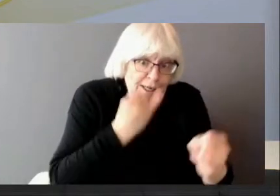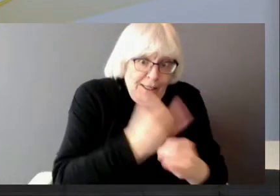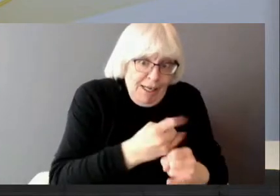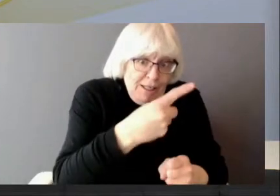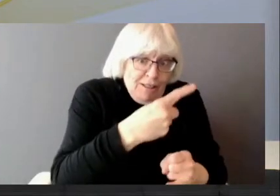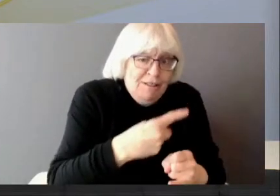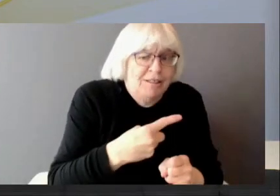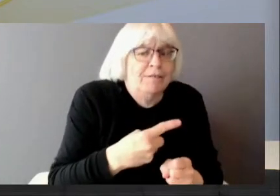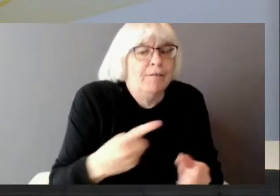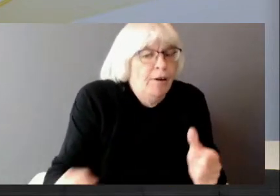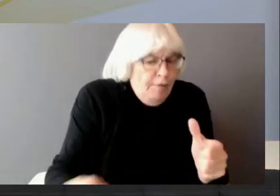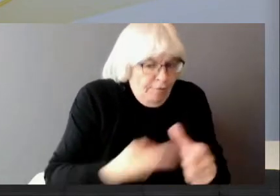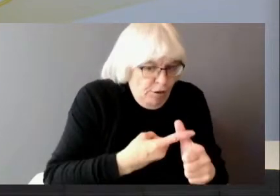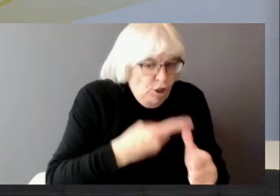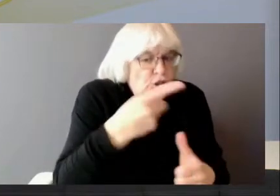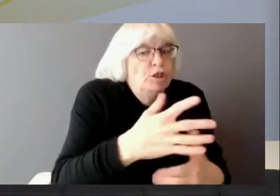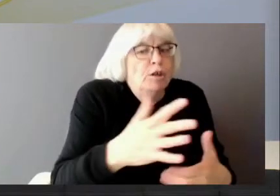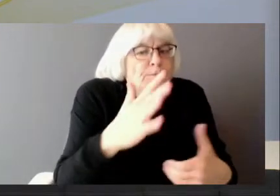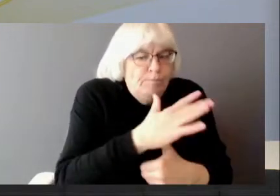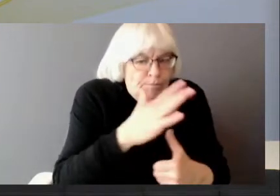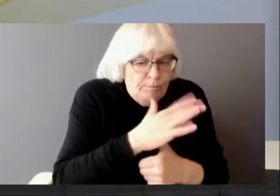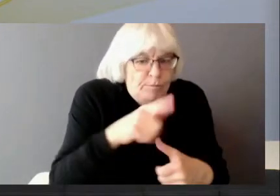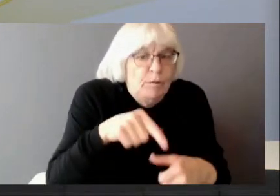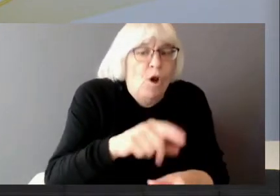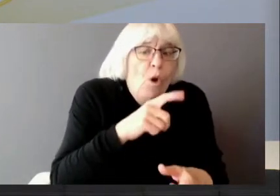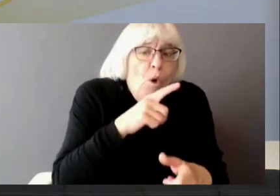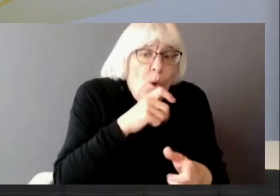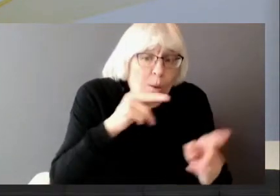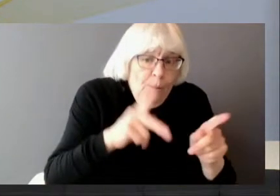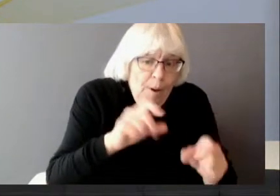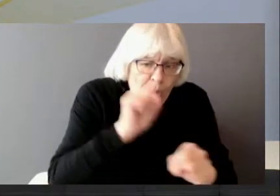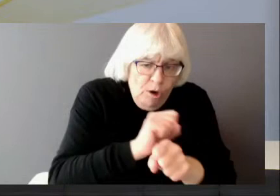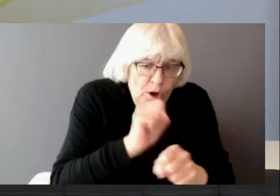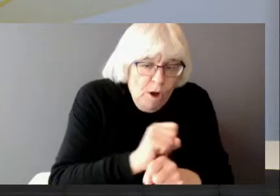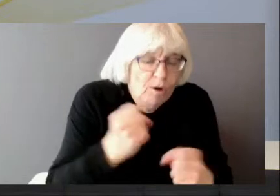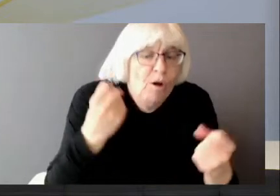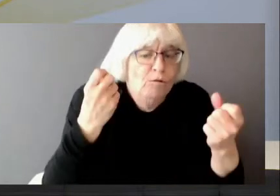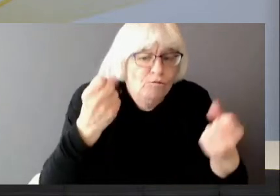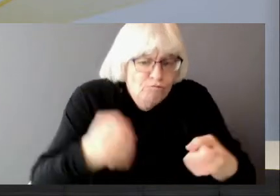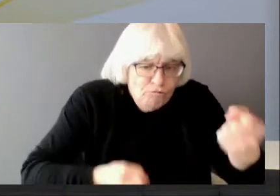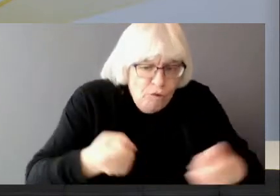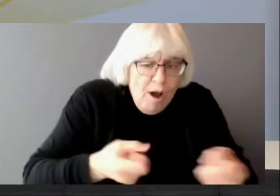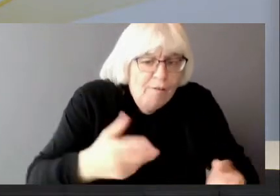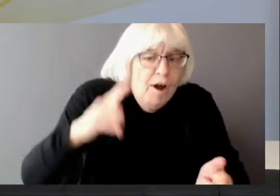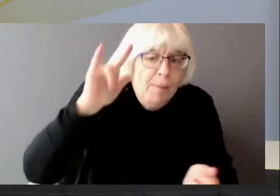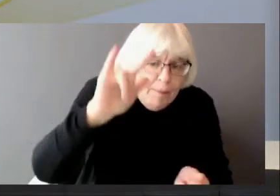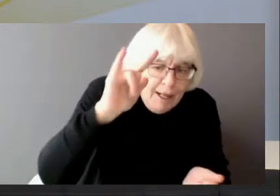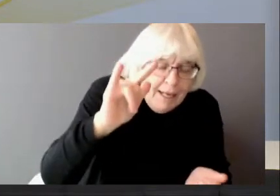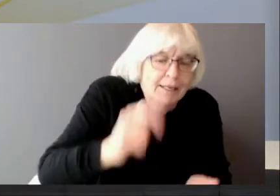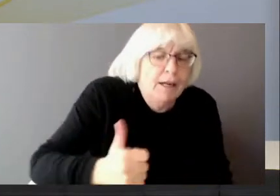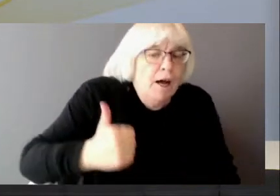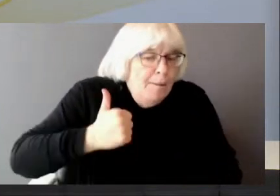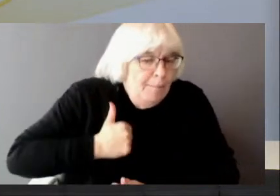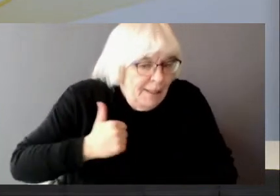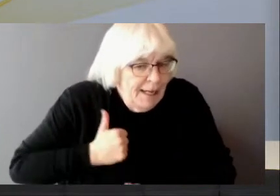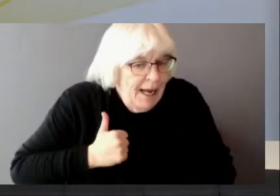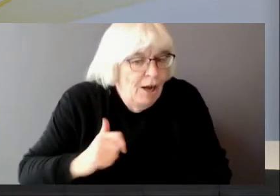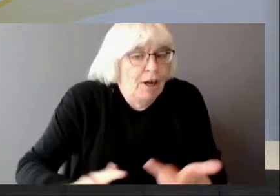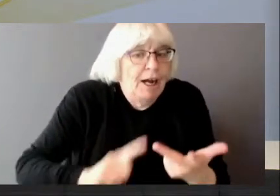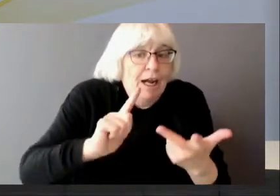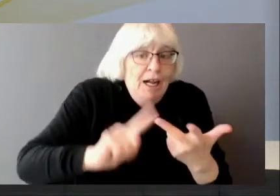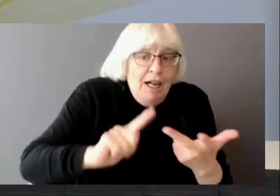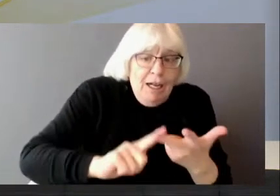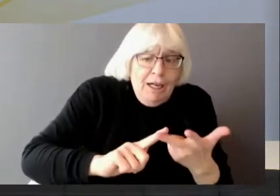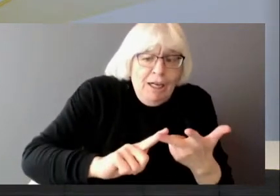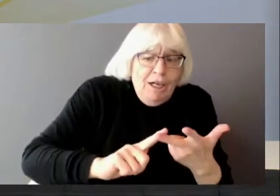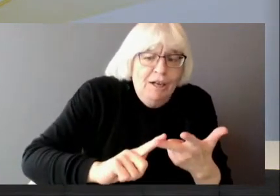commercial airline pilots and military. And then remaining rotational workers and truck drivers,